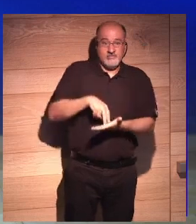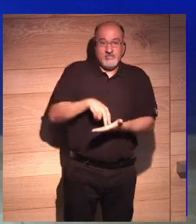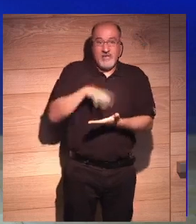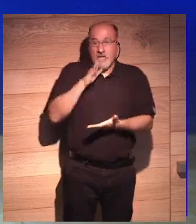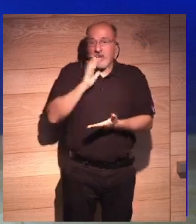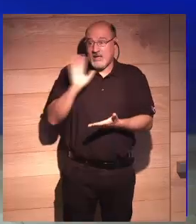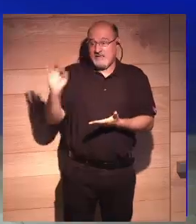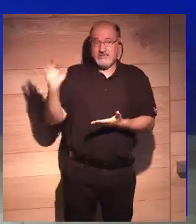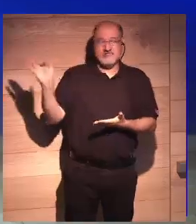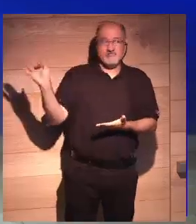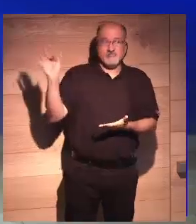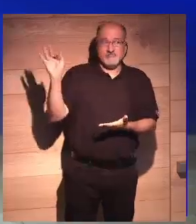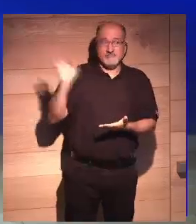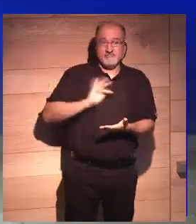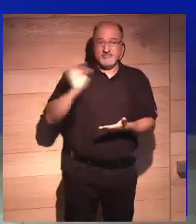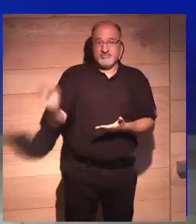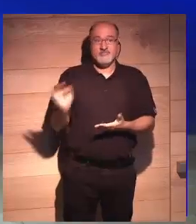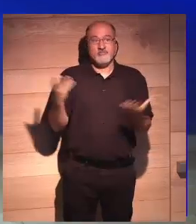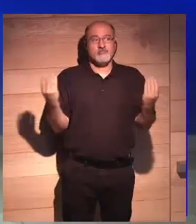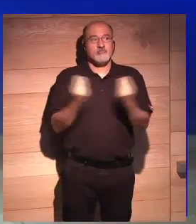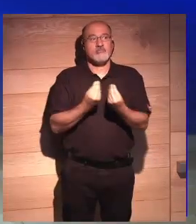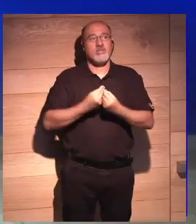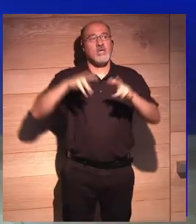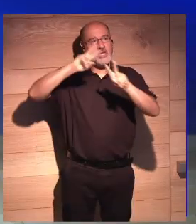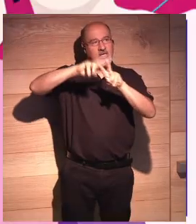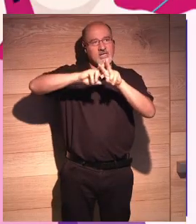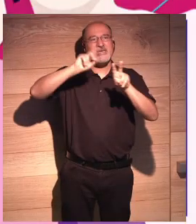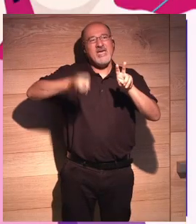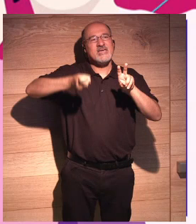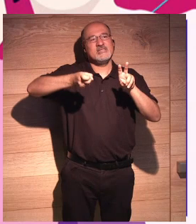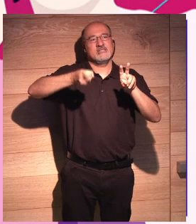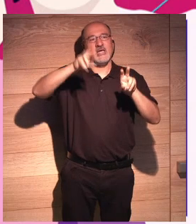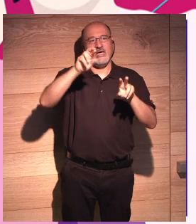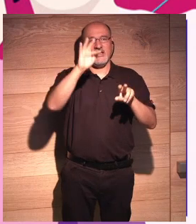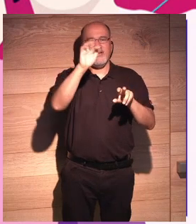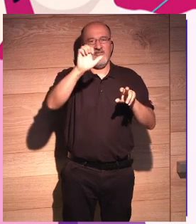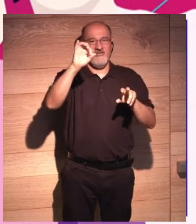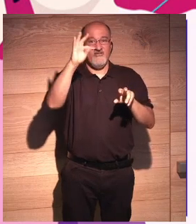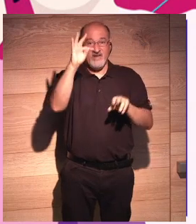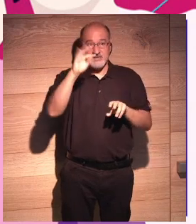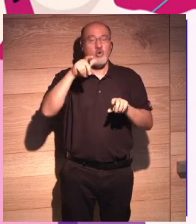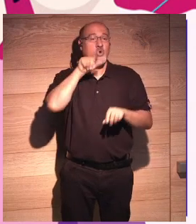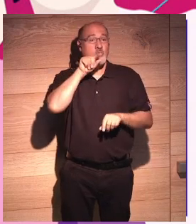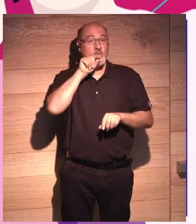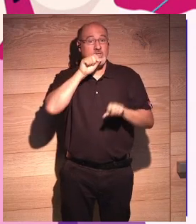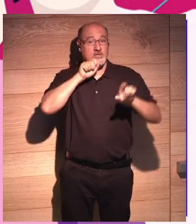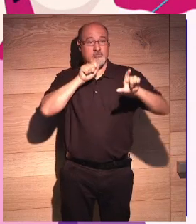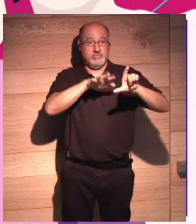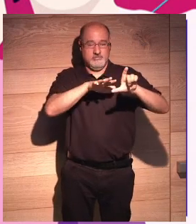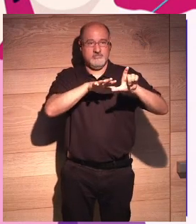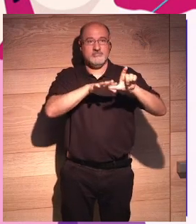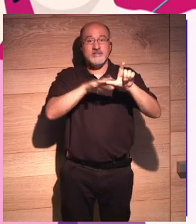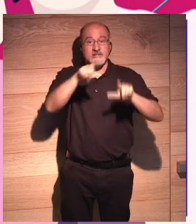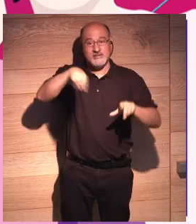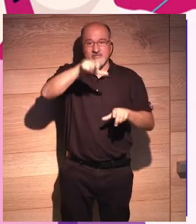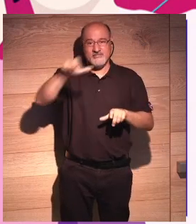new narratives, I'm going to invite to the stage, we have the hashtag XRFest if we want to